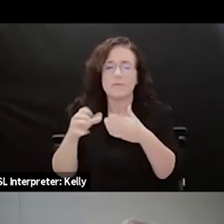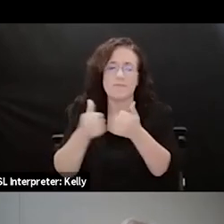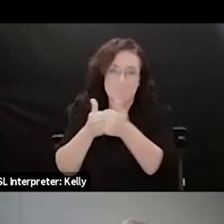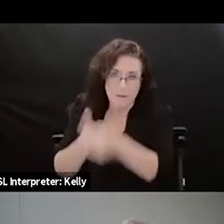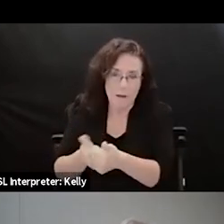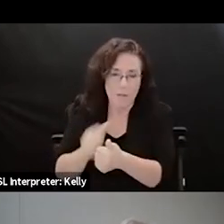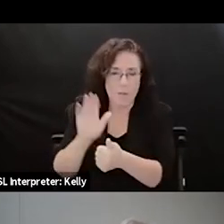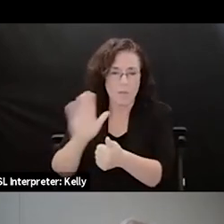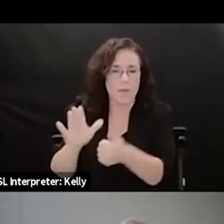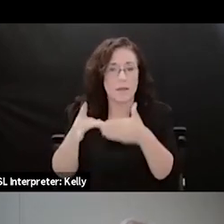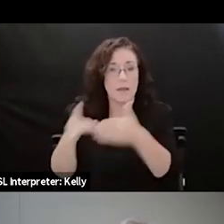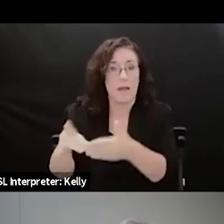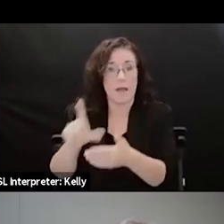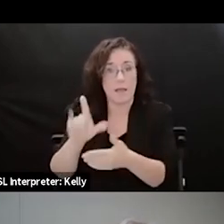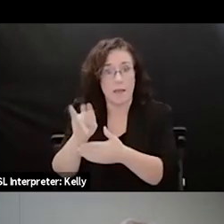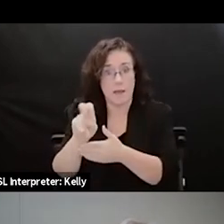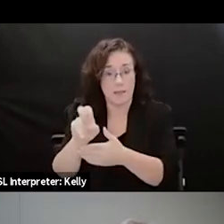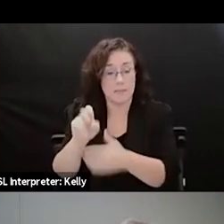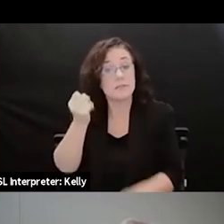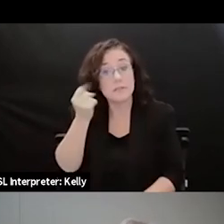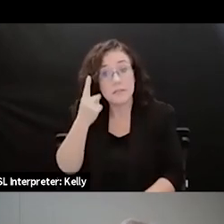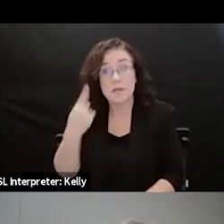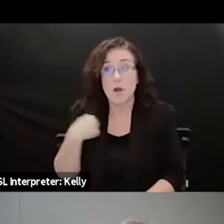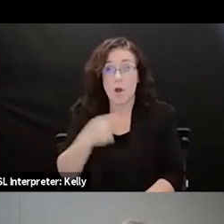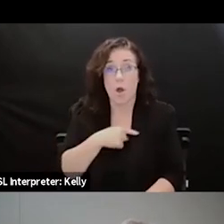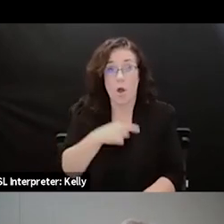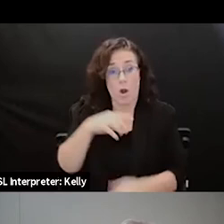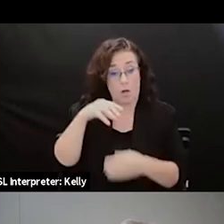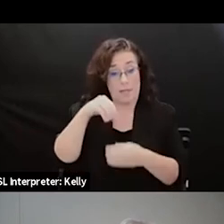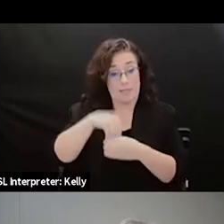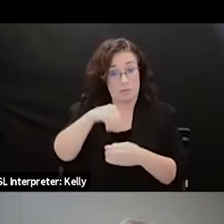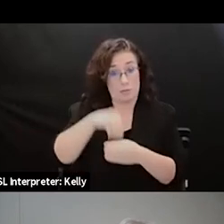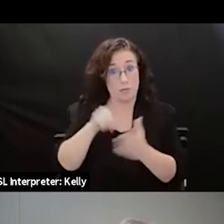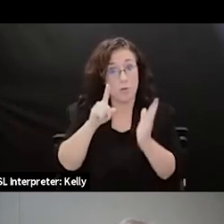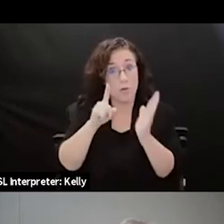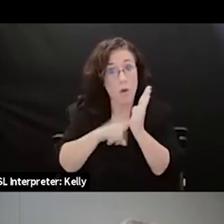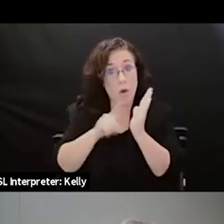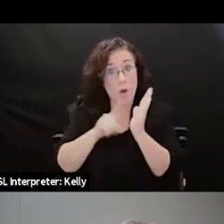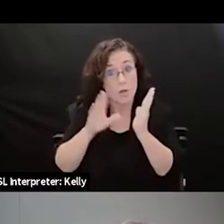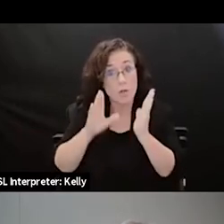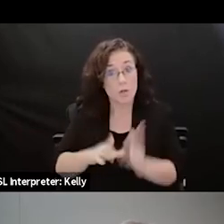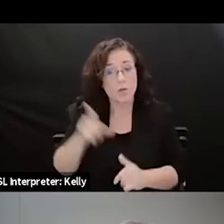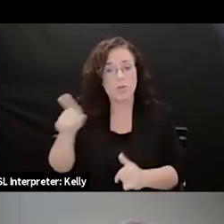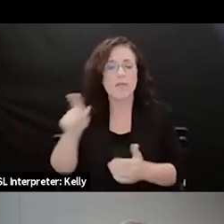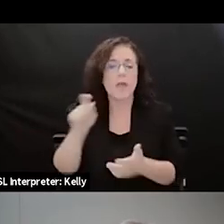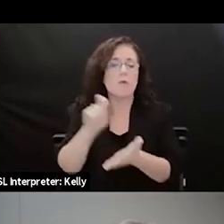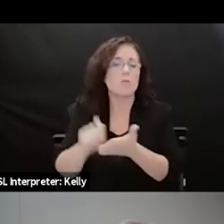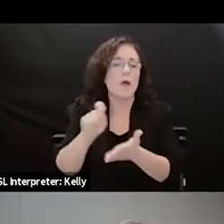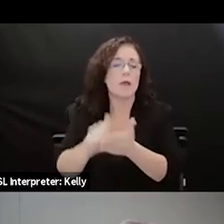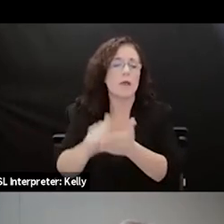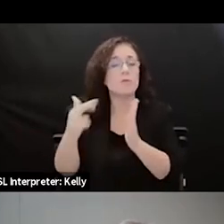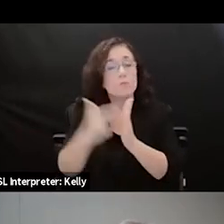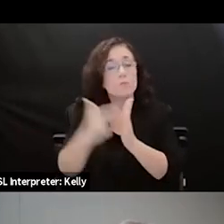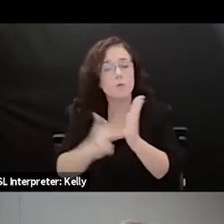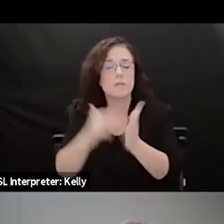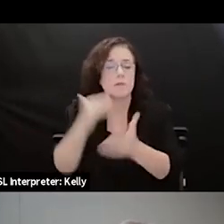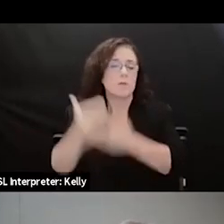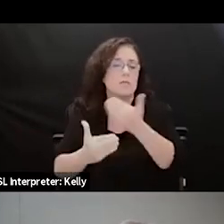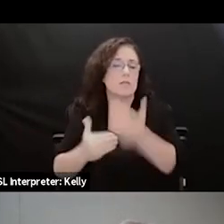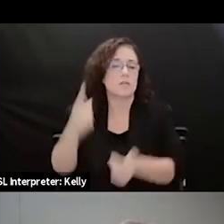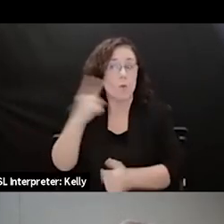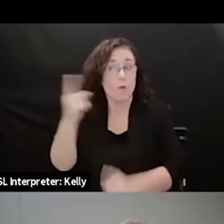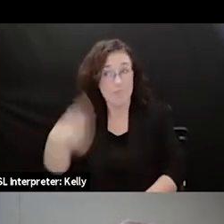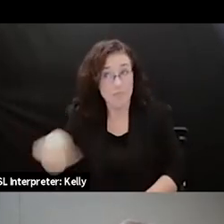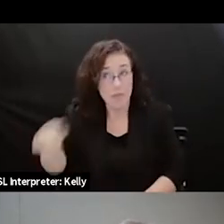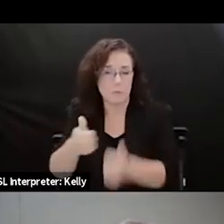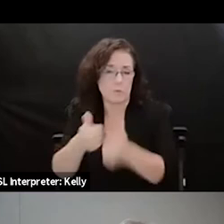is writing up procedures on almost every item for a reference for them to to make sure that